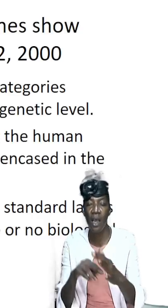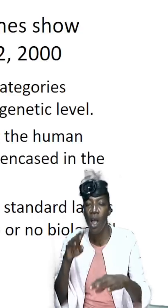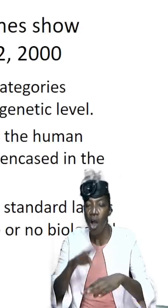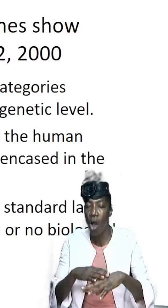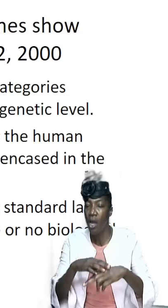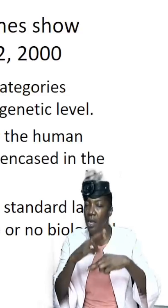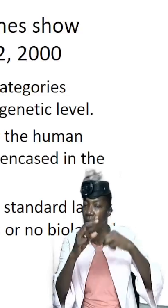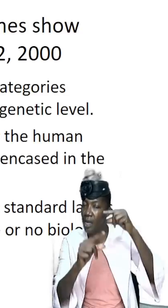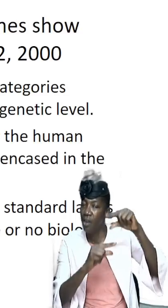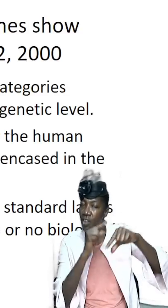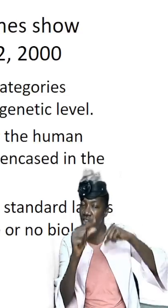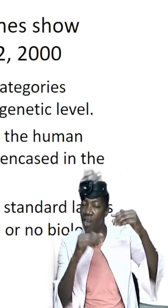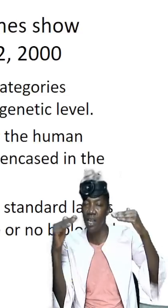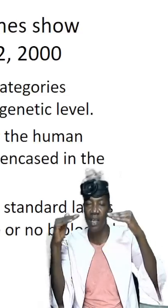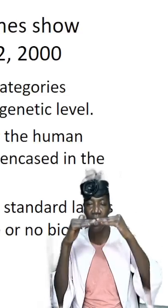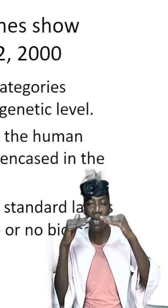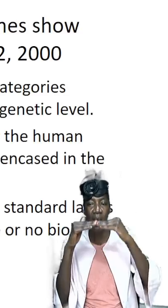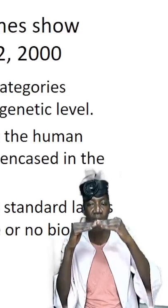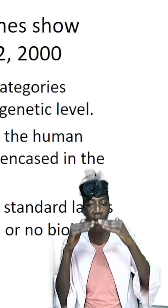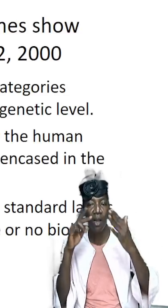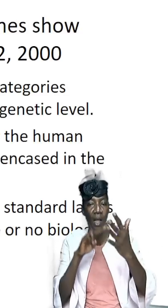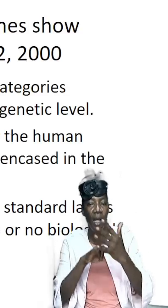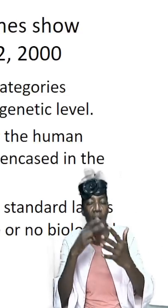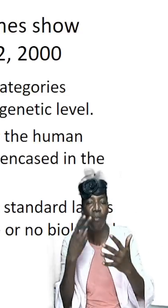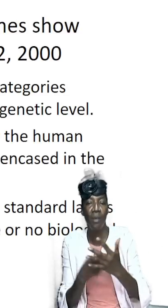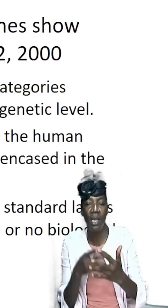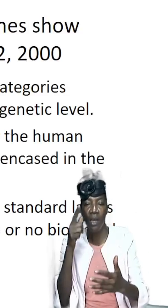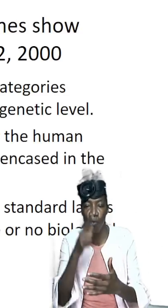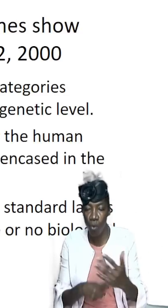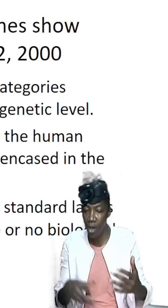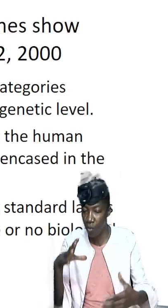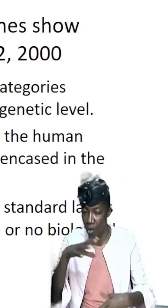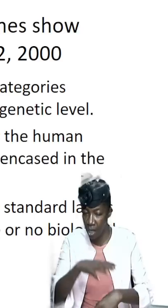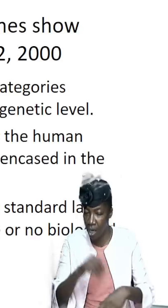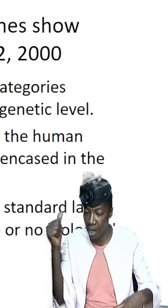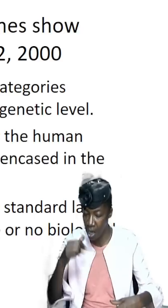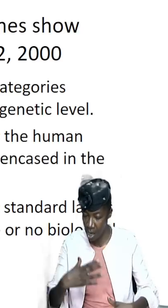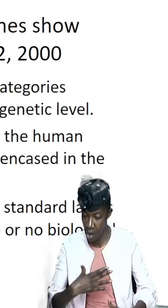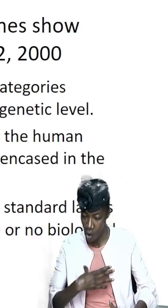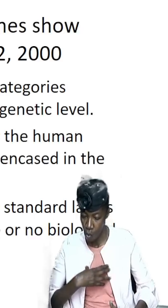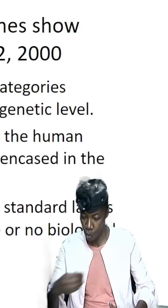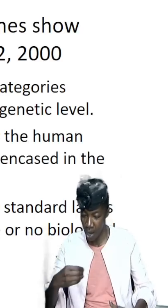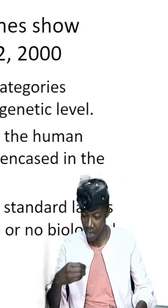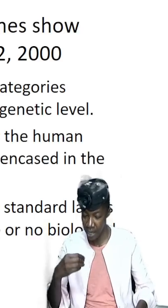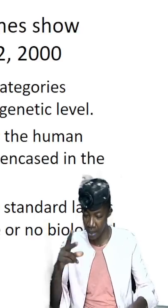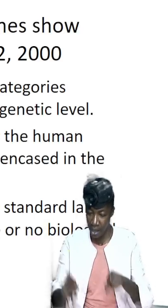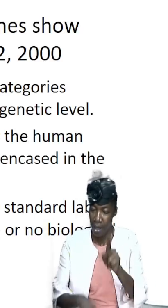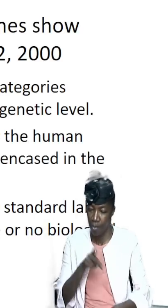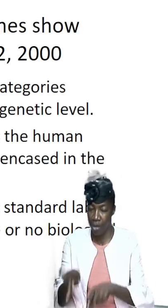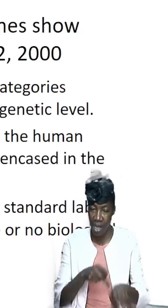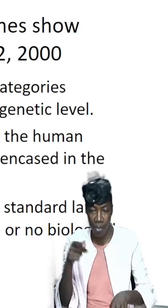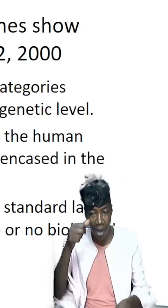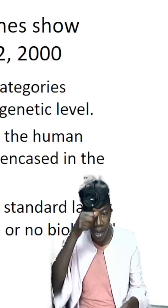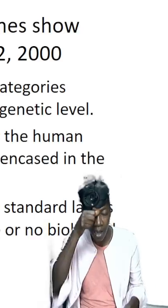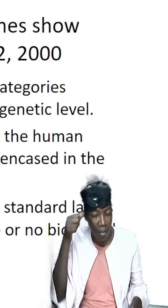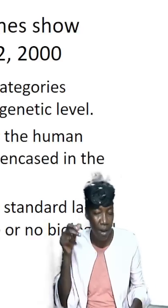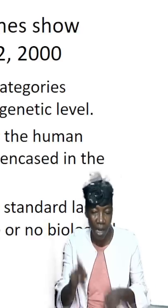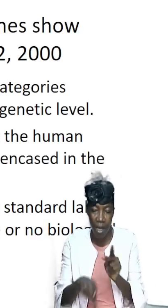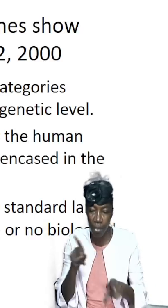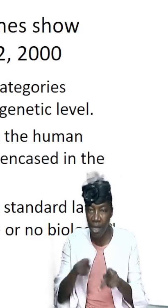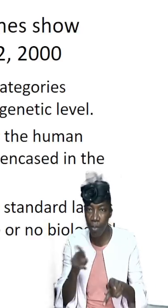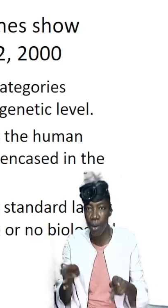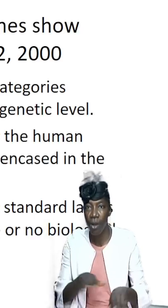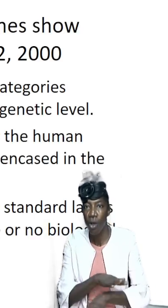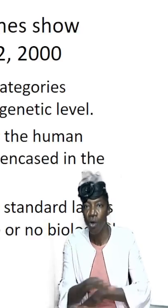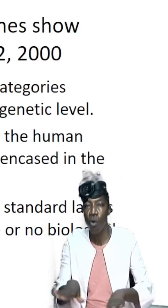genetic level. In other words, what we call white people, black people, and so forth over the years, and we